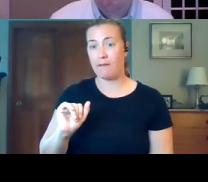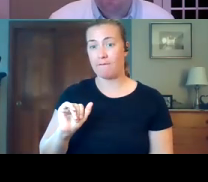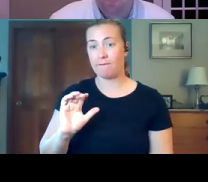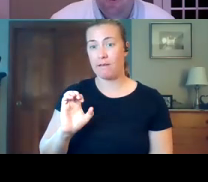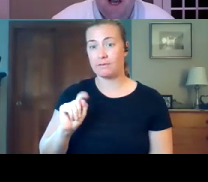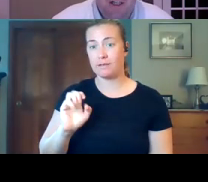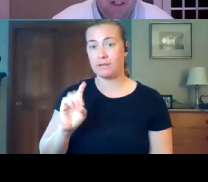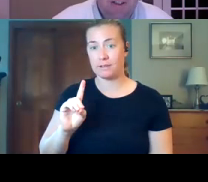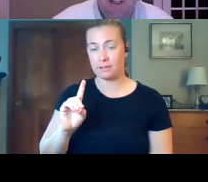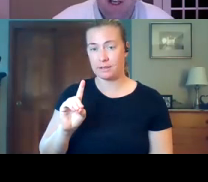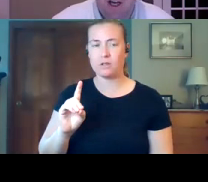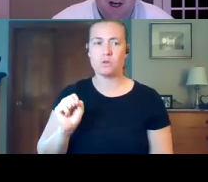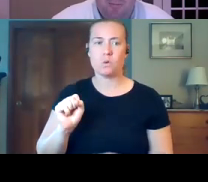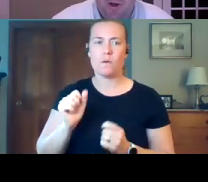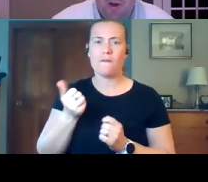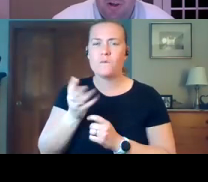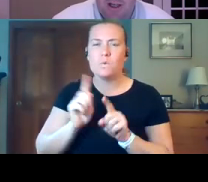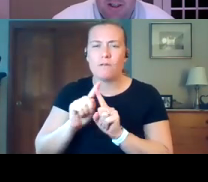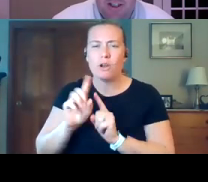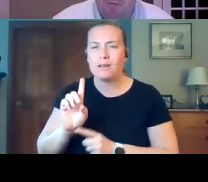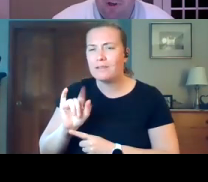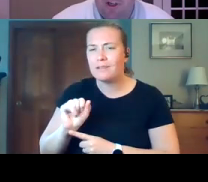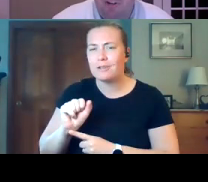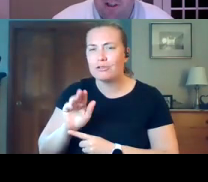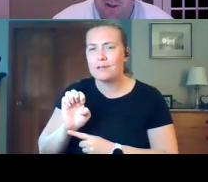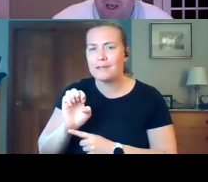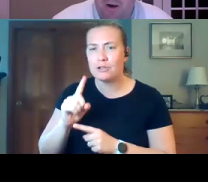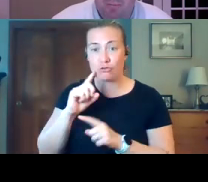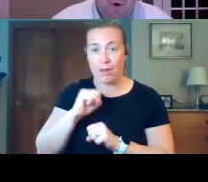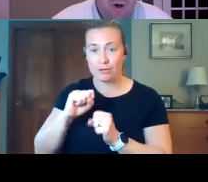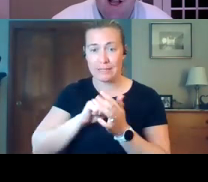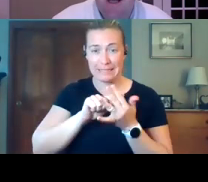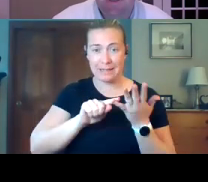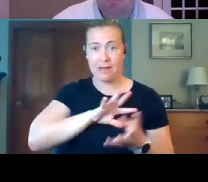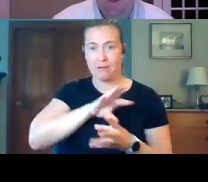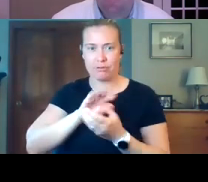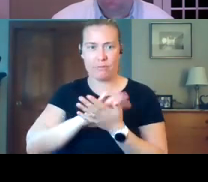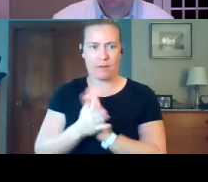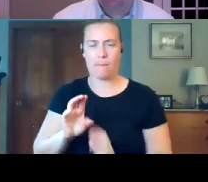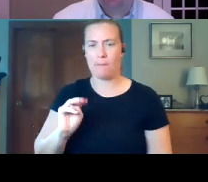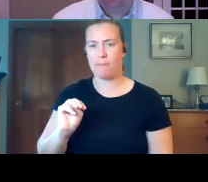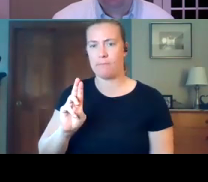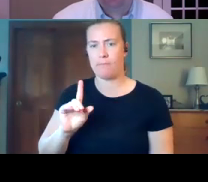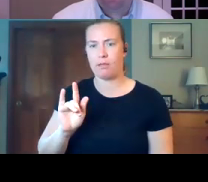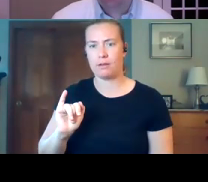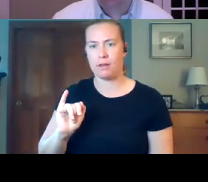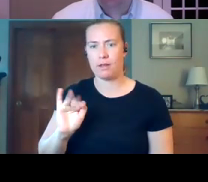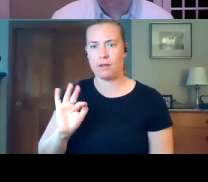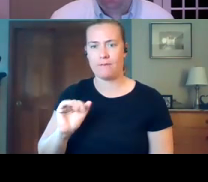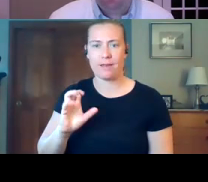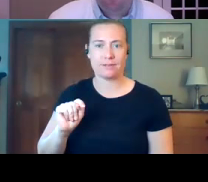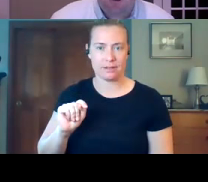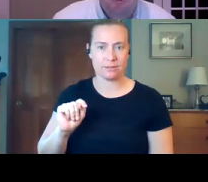multiple discrete strategies, some of which have actually been protocolized and branded. So we're starting to